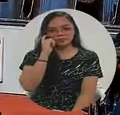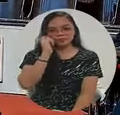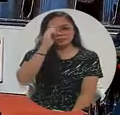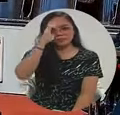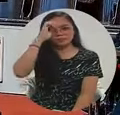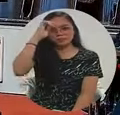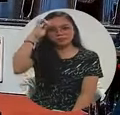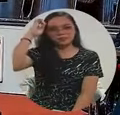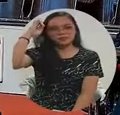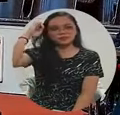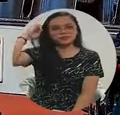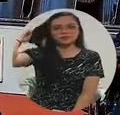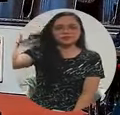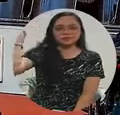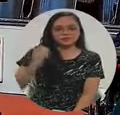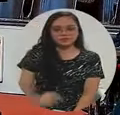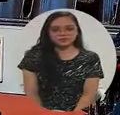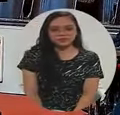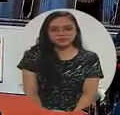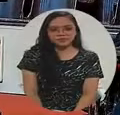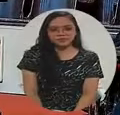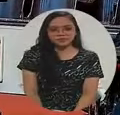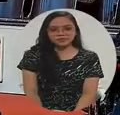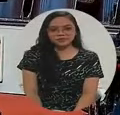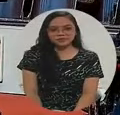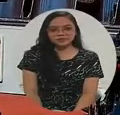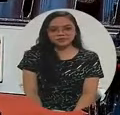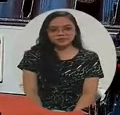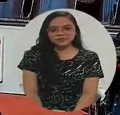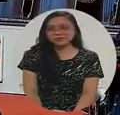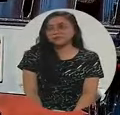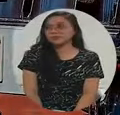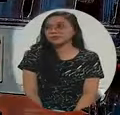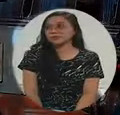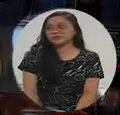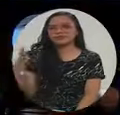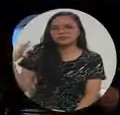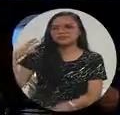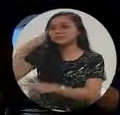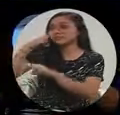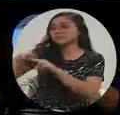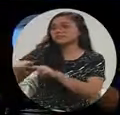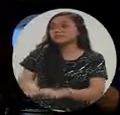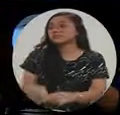the verse? She just says, Mom, yes, I memorized the verse.